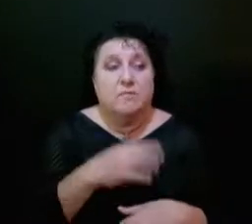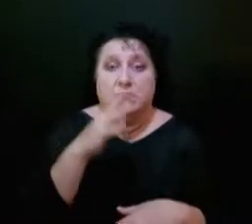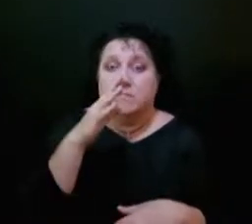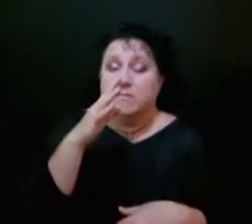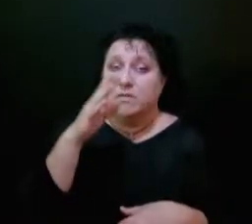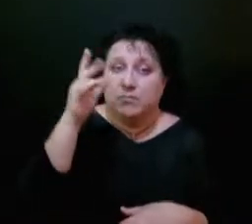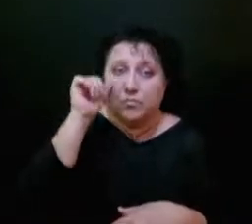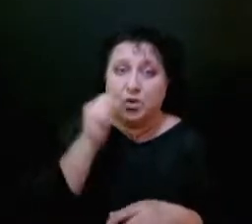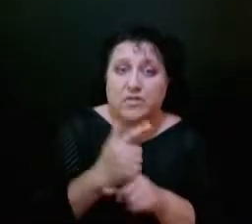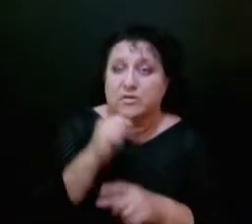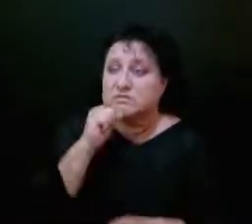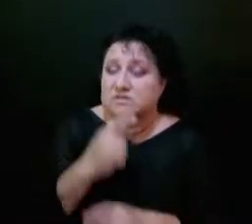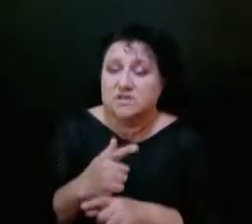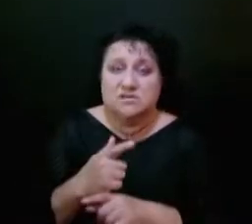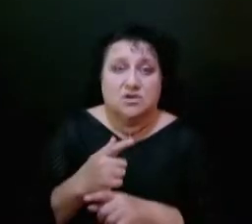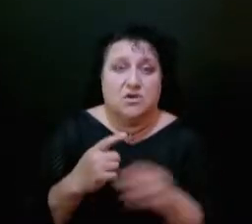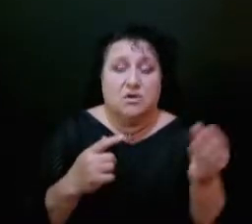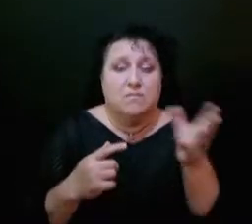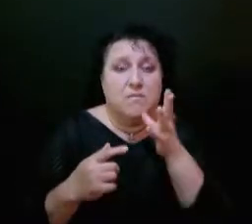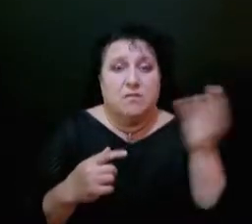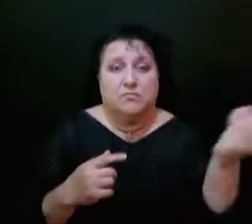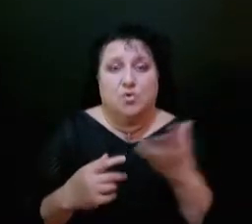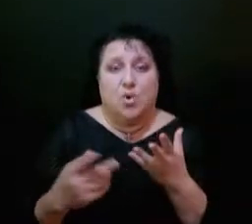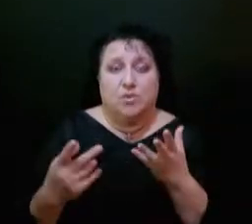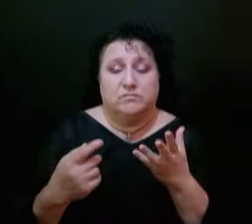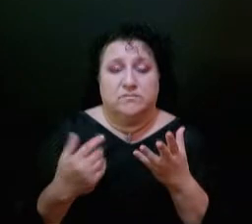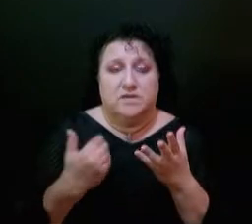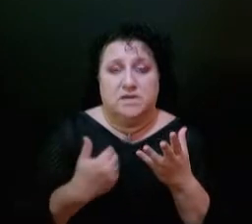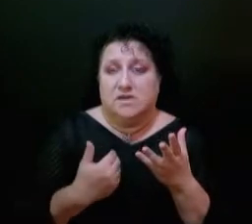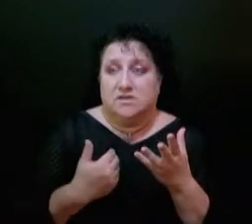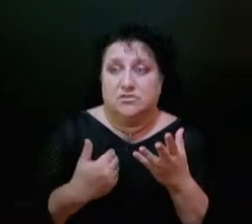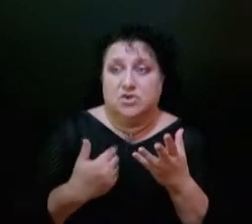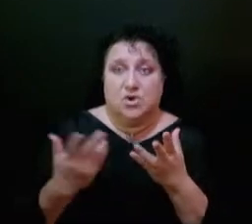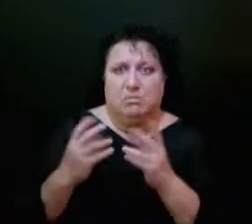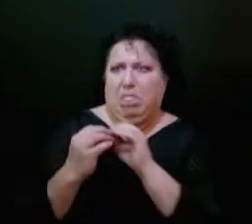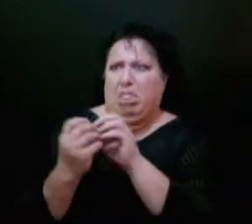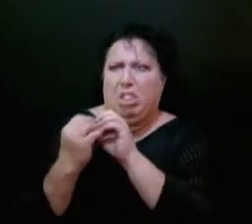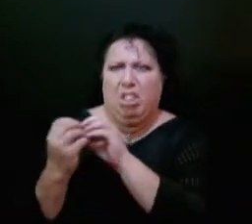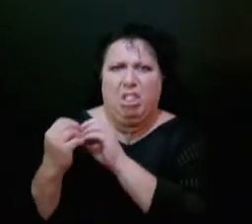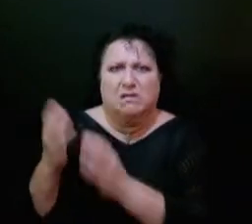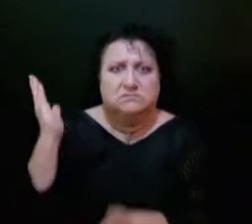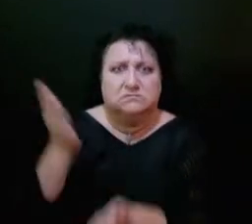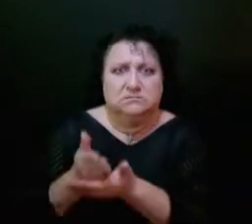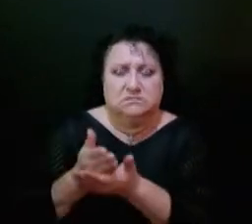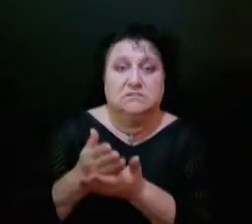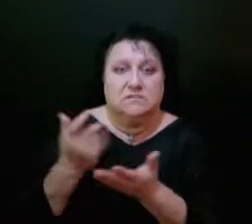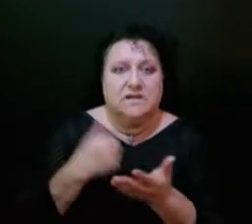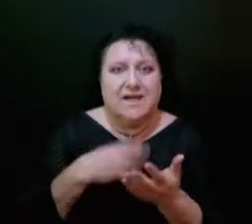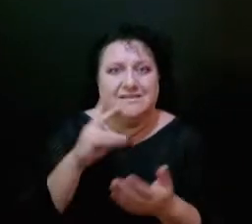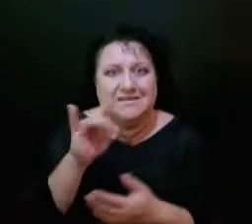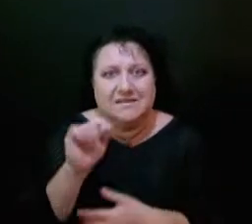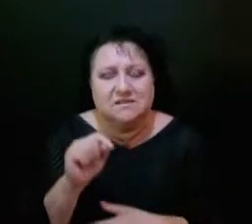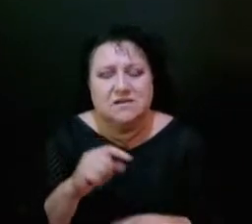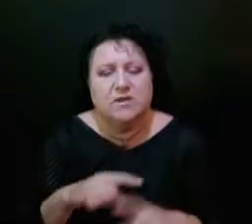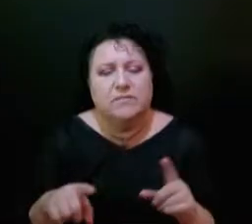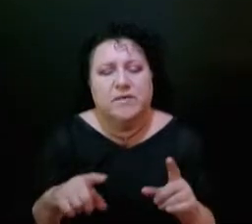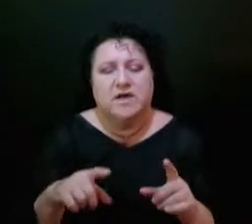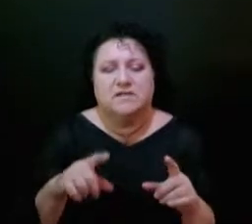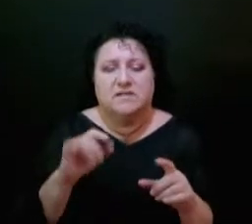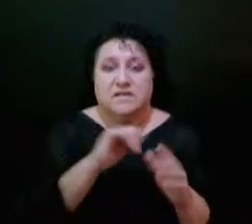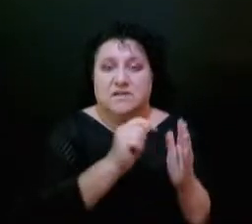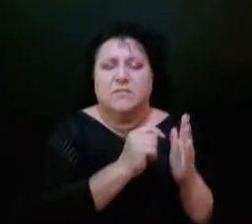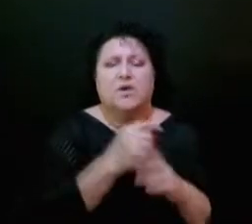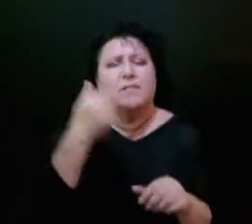I did that. And their power is human, and it's only for a time. Imagine how much greater